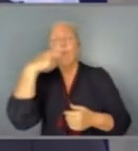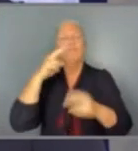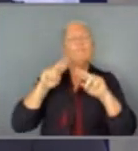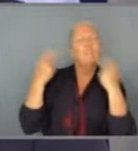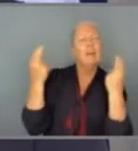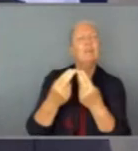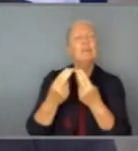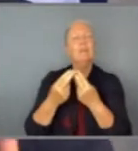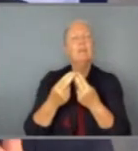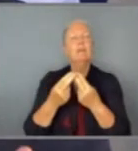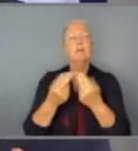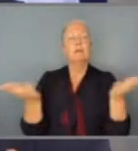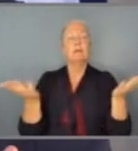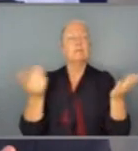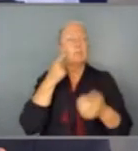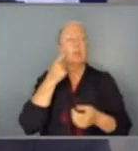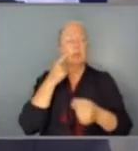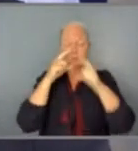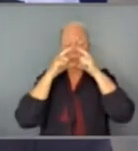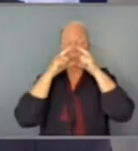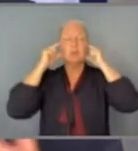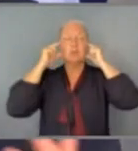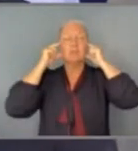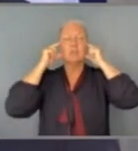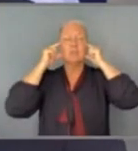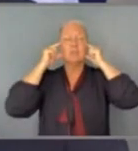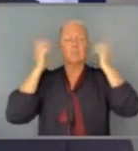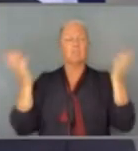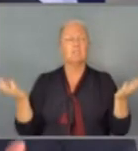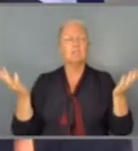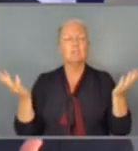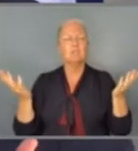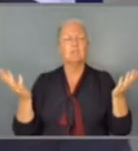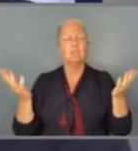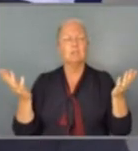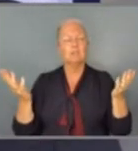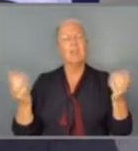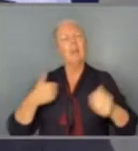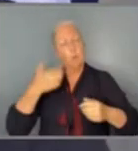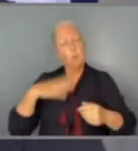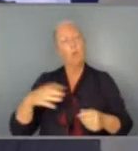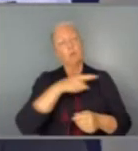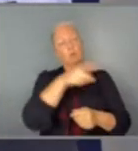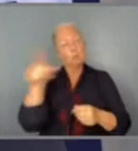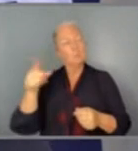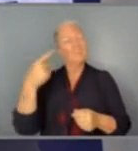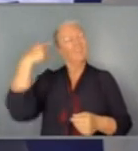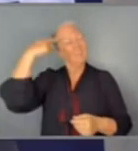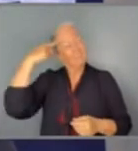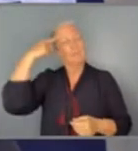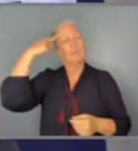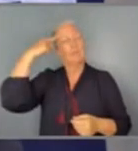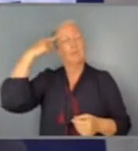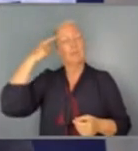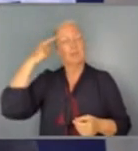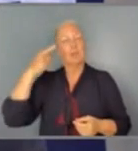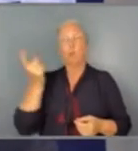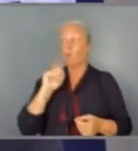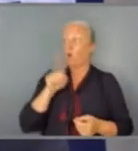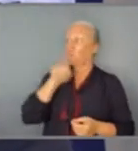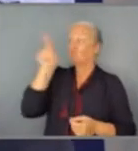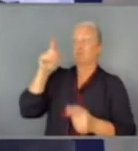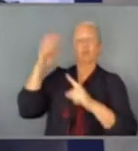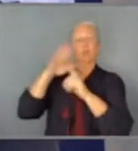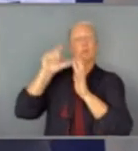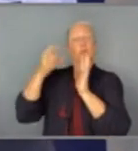mask. It's pretty simple. And so I would encourage people to do exactly that, as the medical advice has